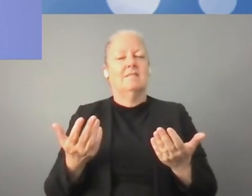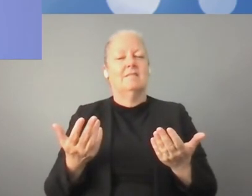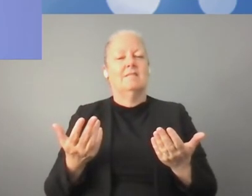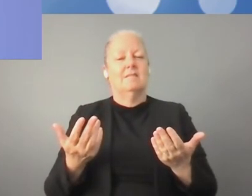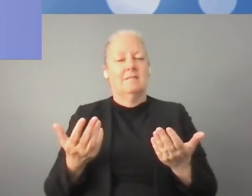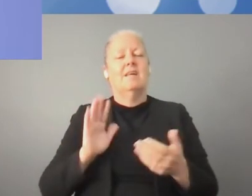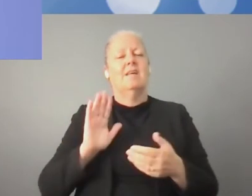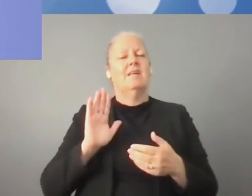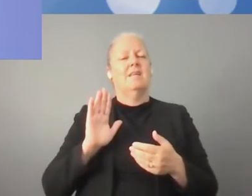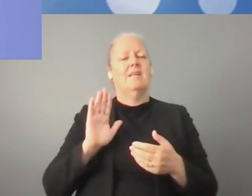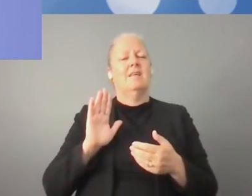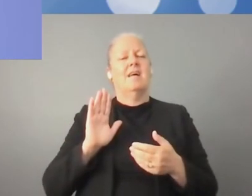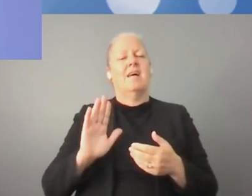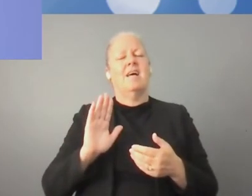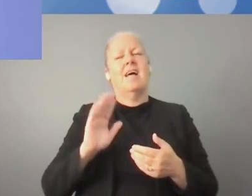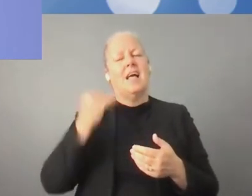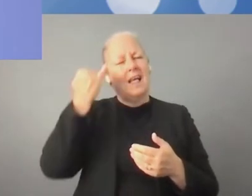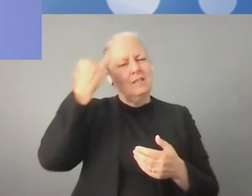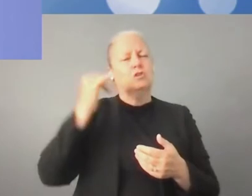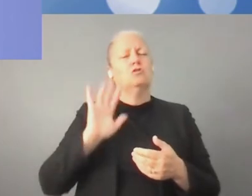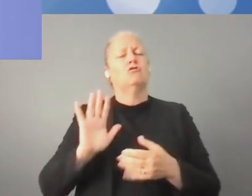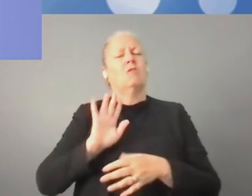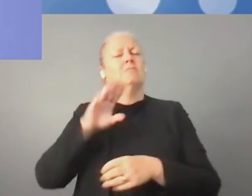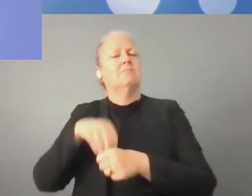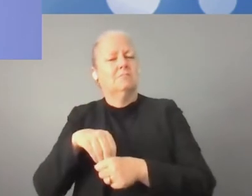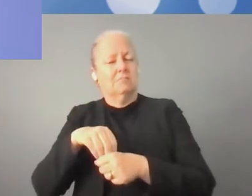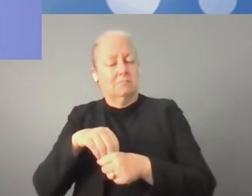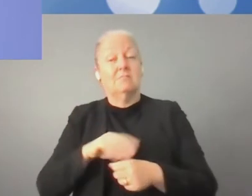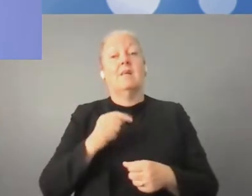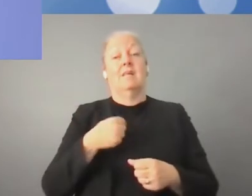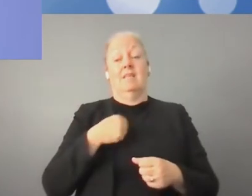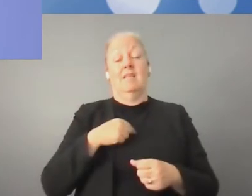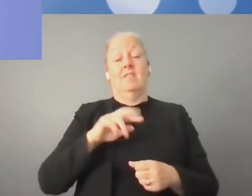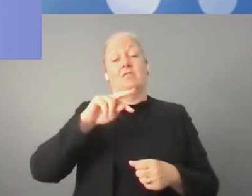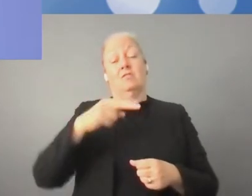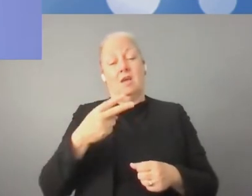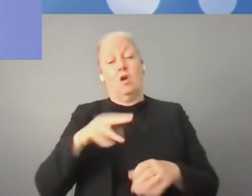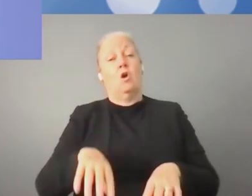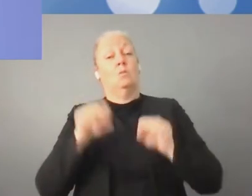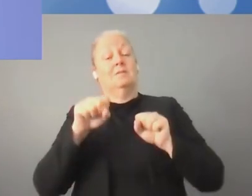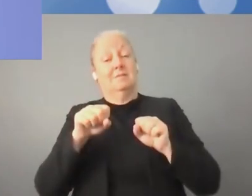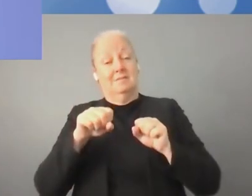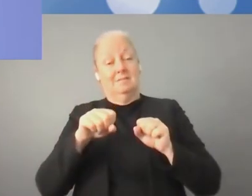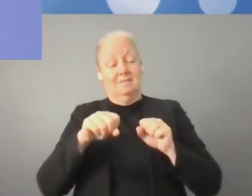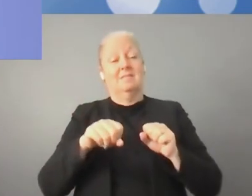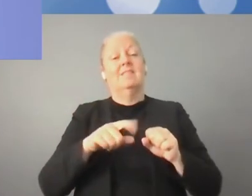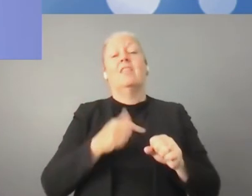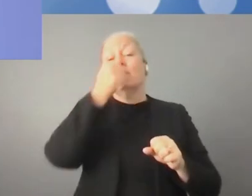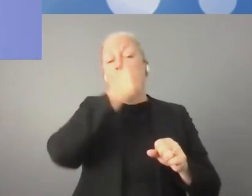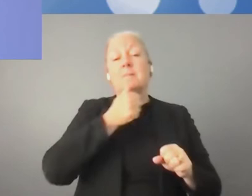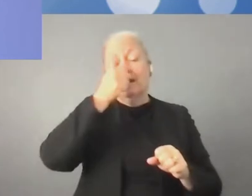thing is as we are the second host the next host in ethiopia i would like to